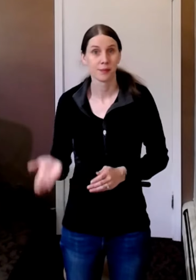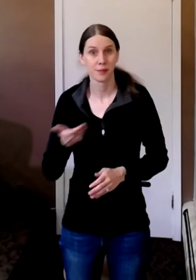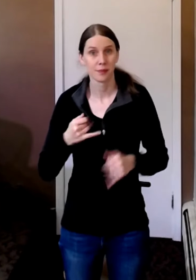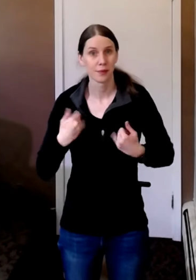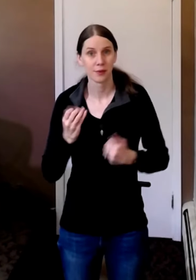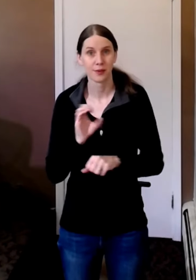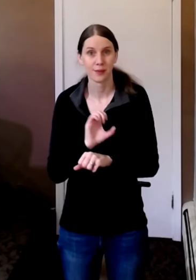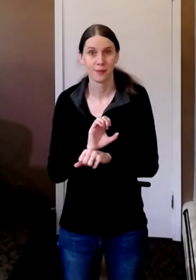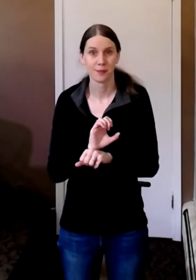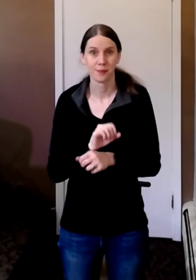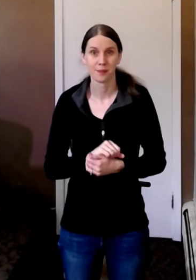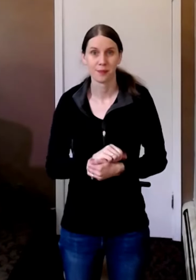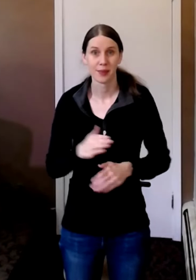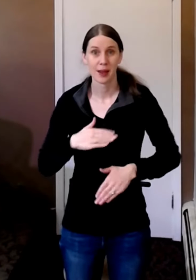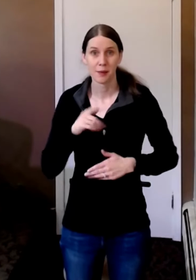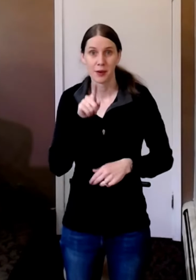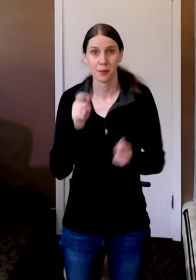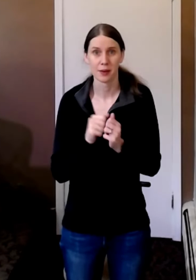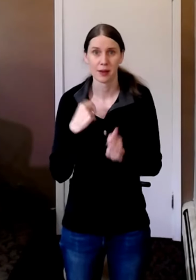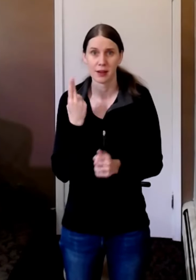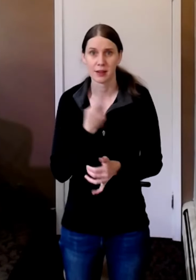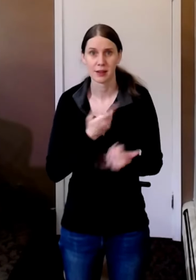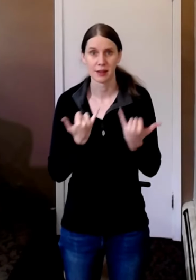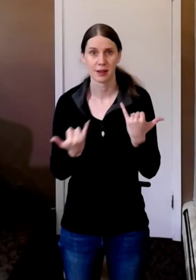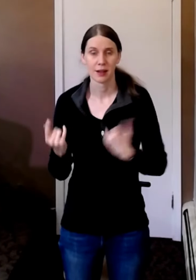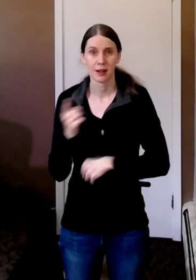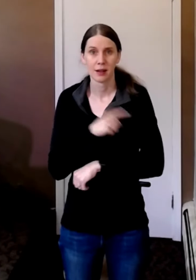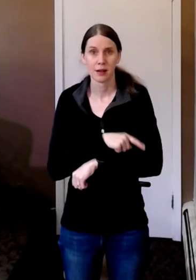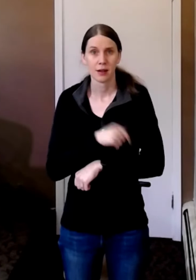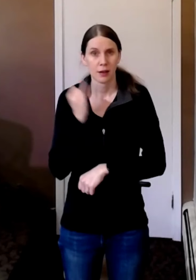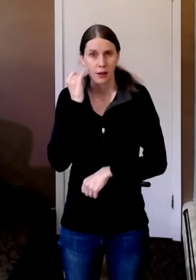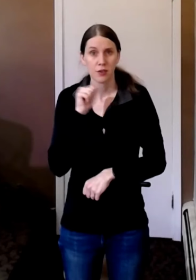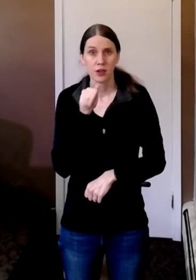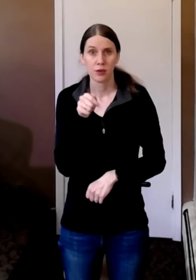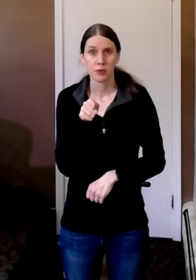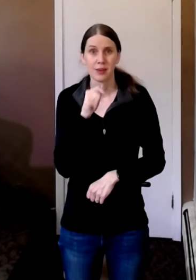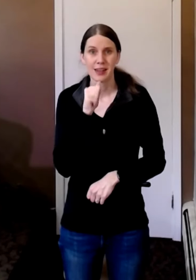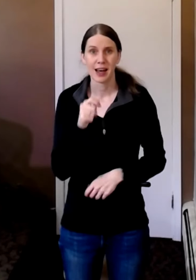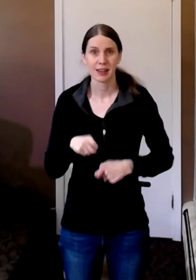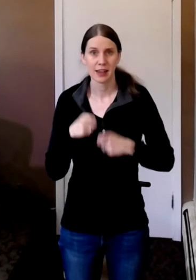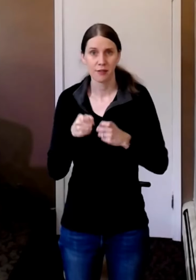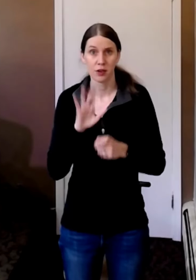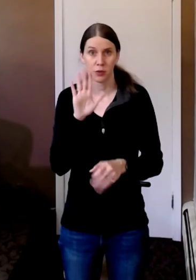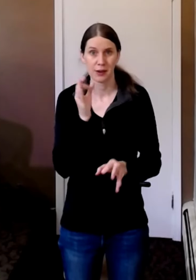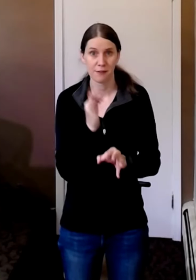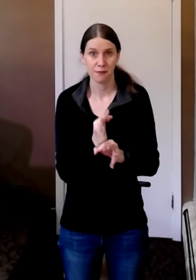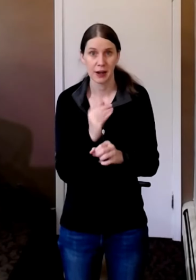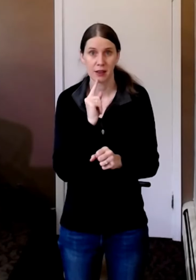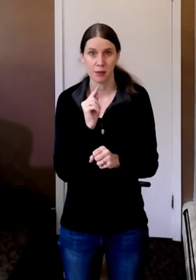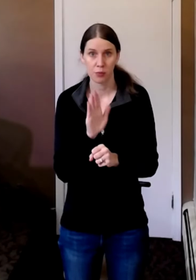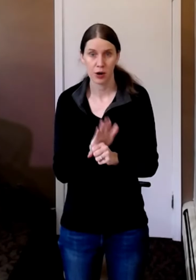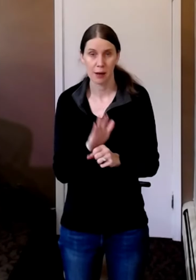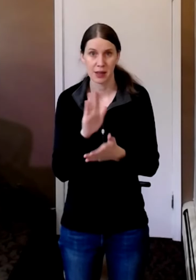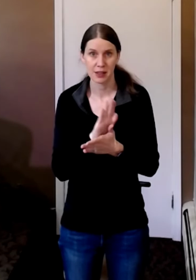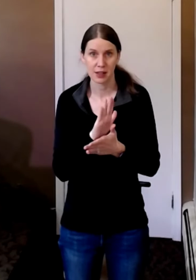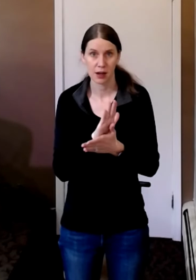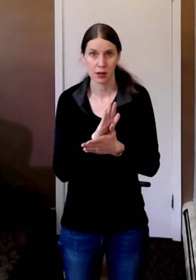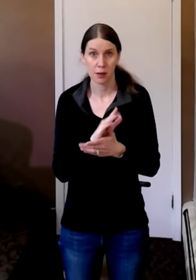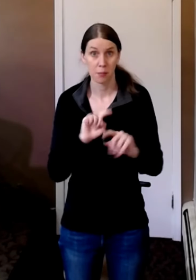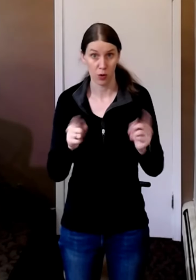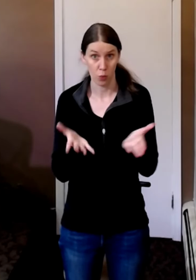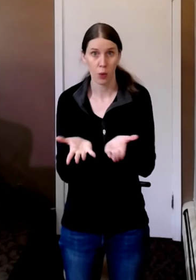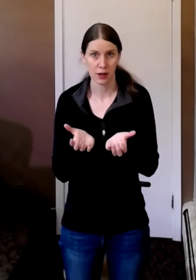Welcome to Joy. So glad you're with us today. If you have not turned in your faith promise card, you can still do